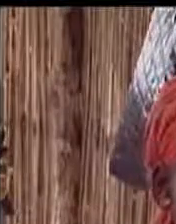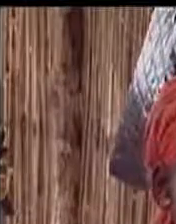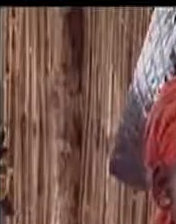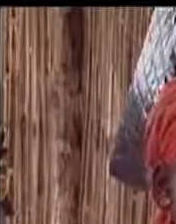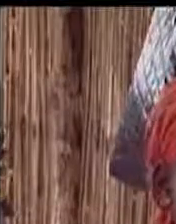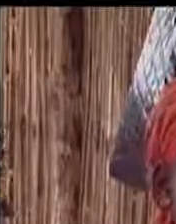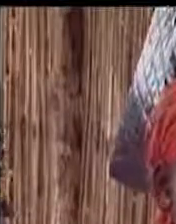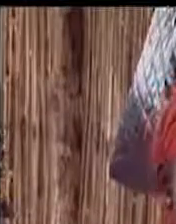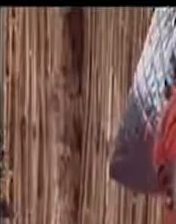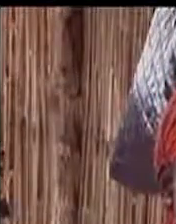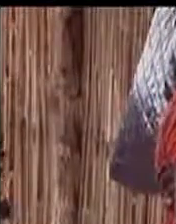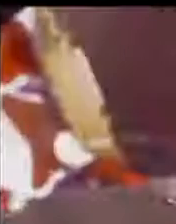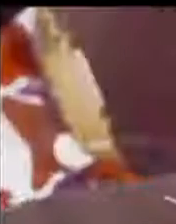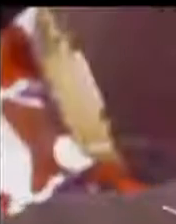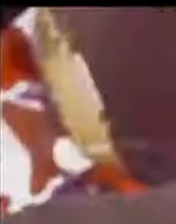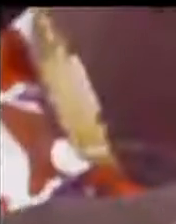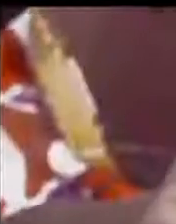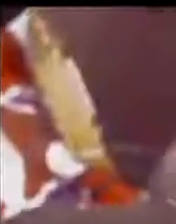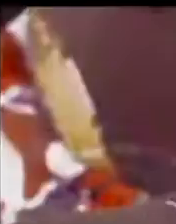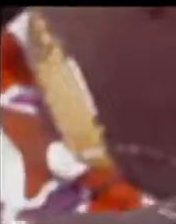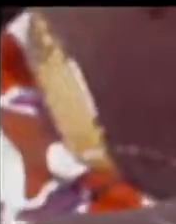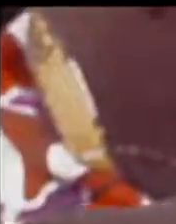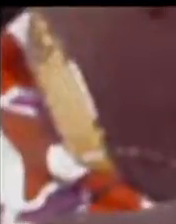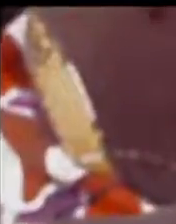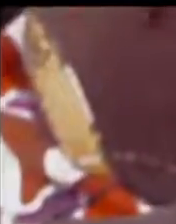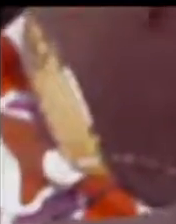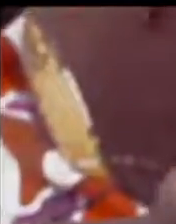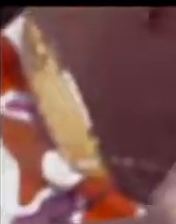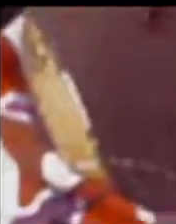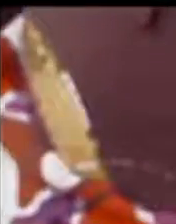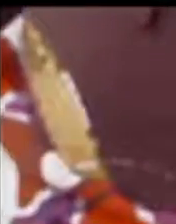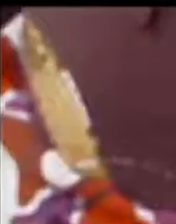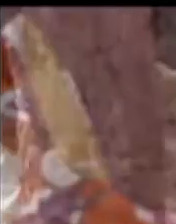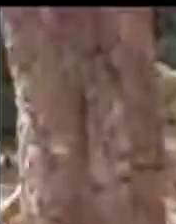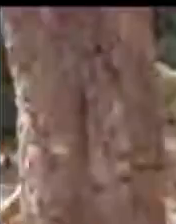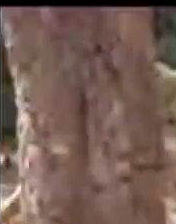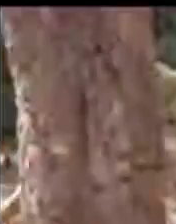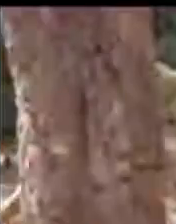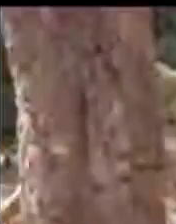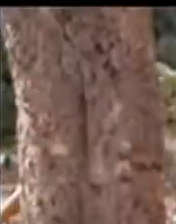locally. Now it has become a popular item in the local cuisine.